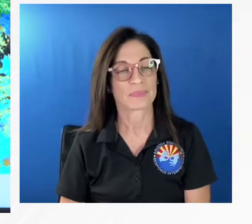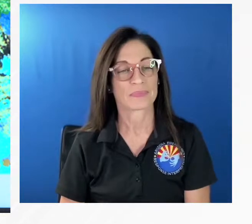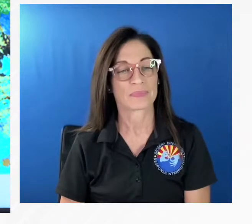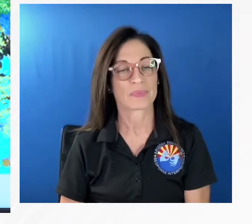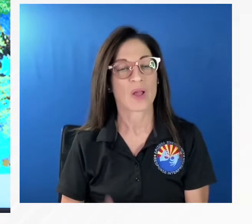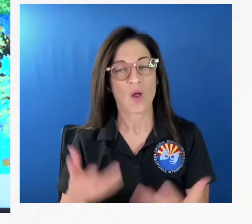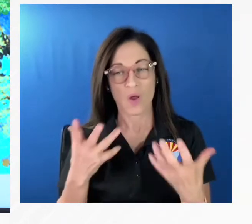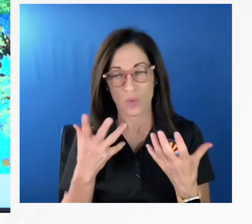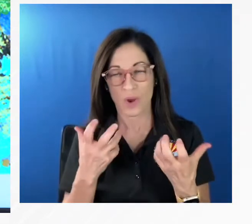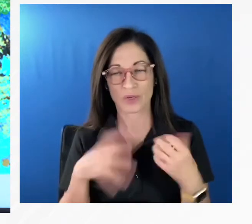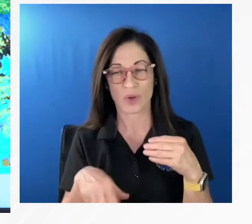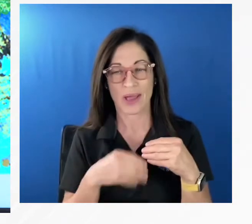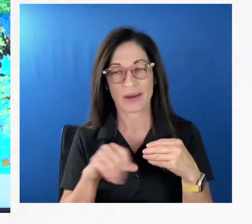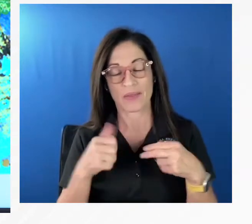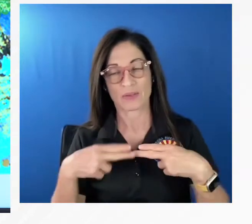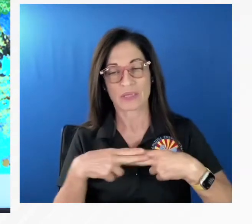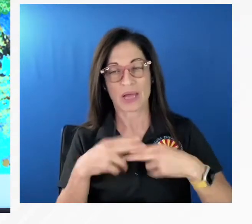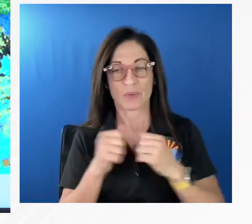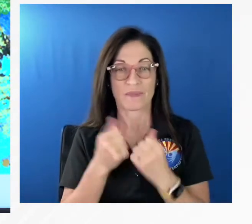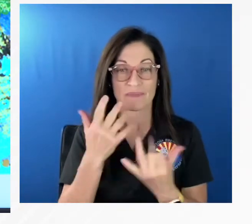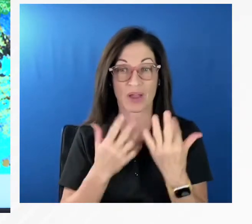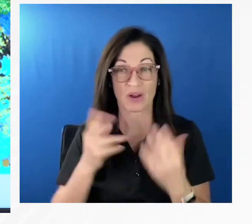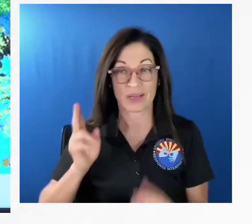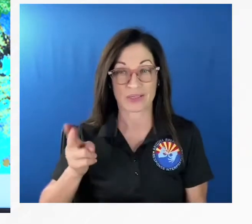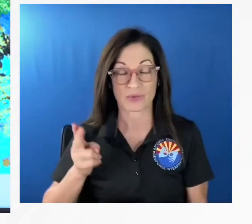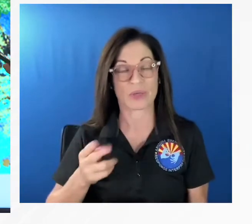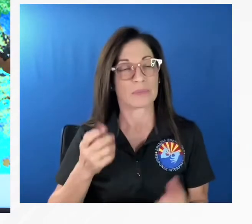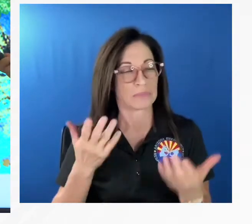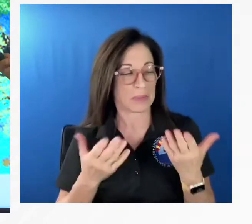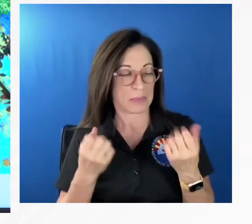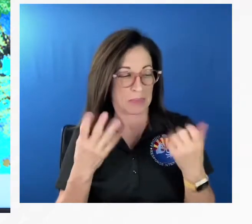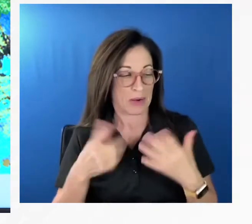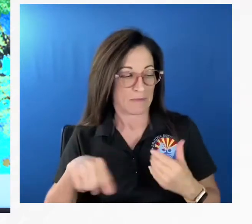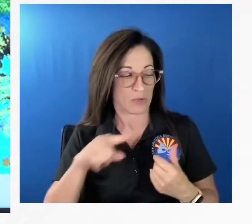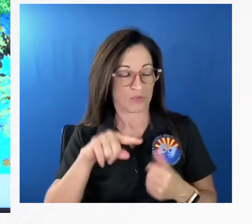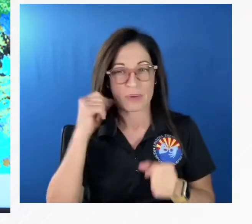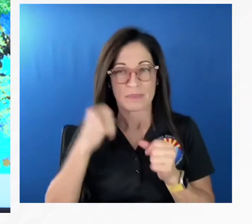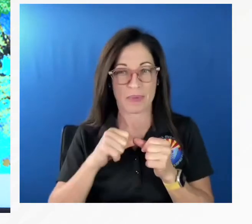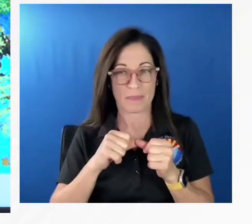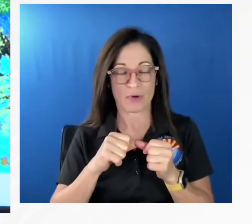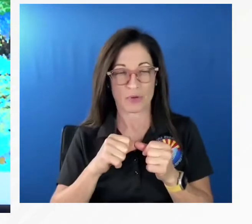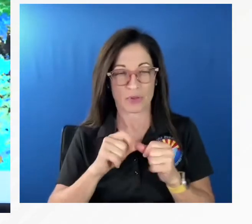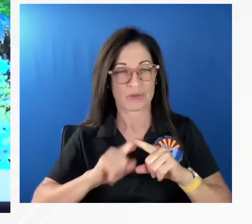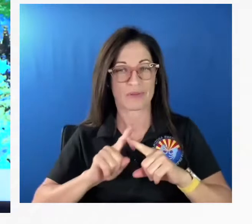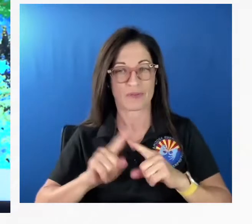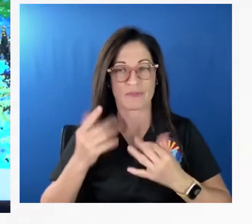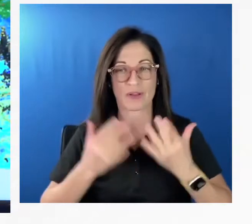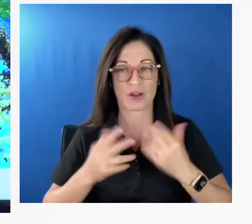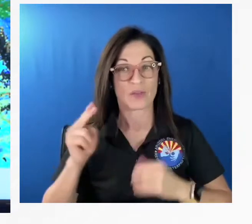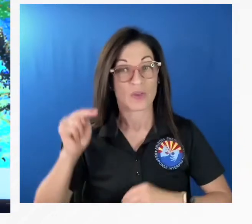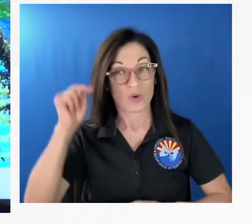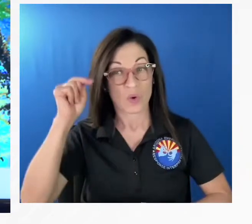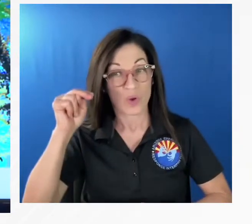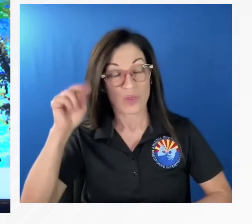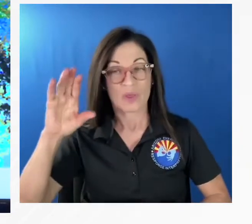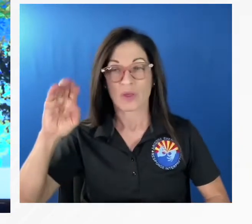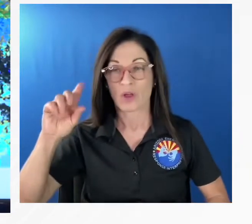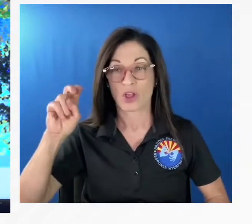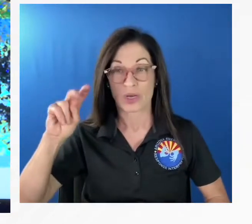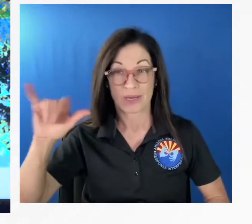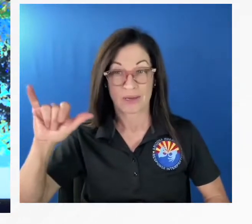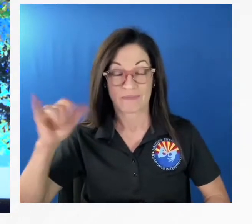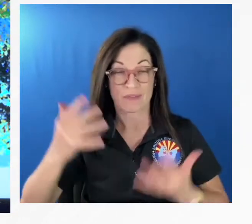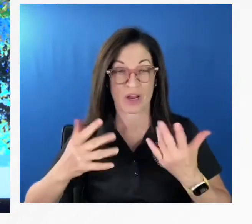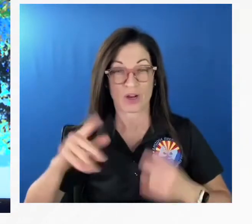it. Probably a lot of you in here remember that these fires, so north of the fire is the Colony Fire in 2021,